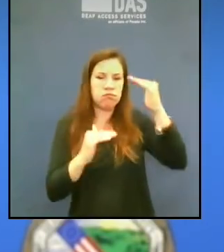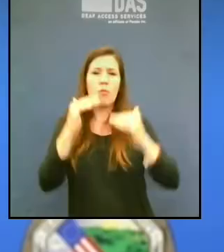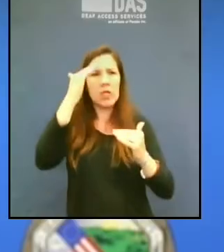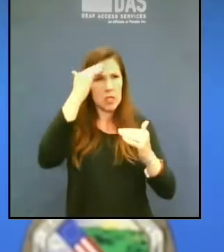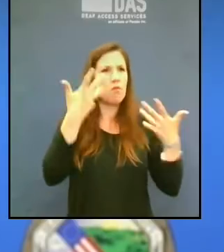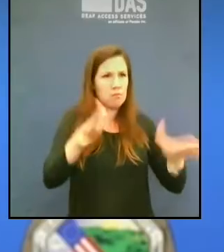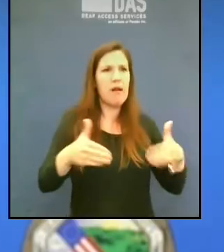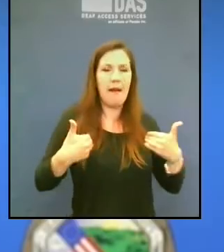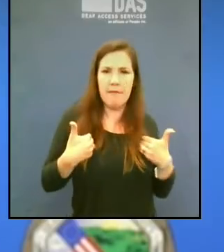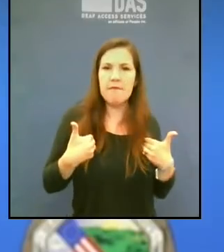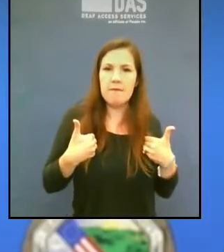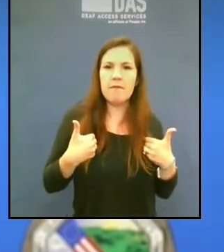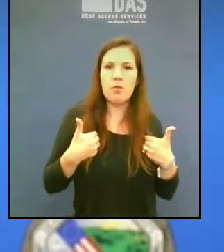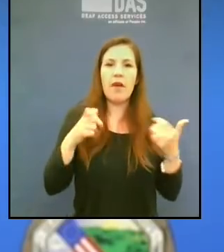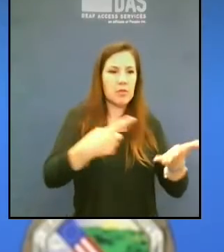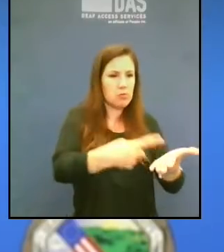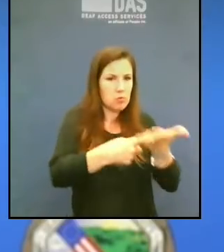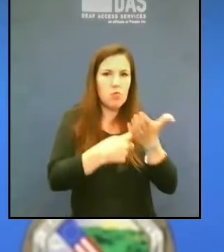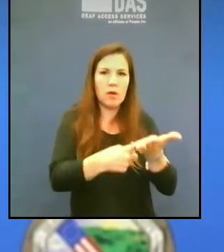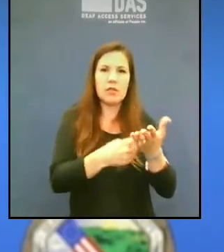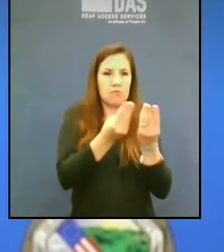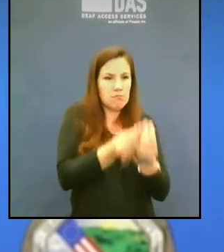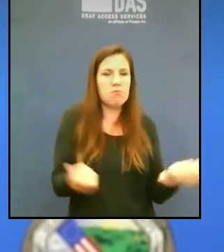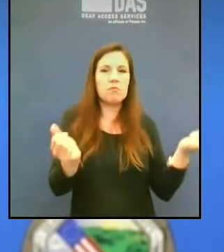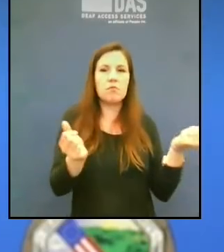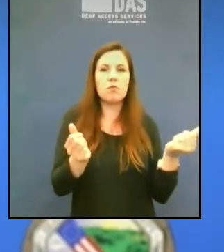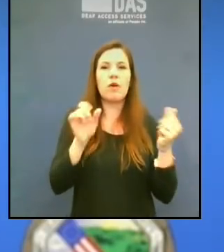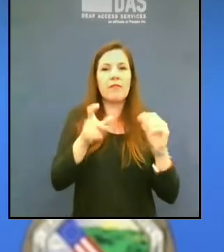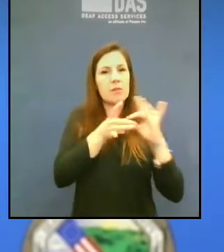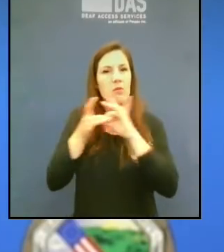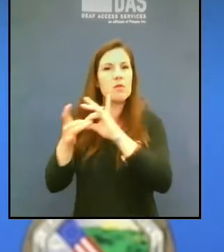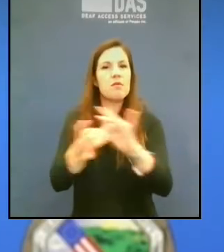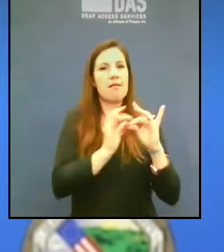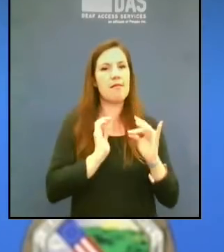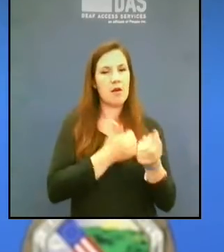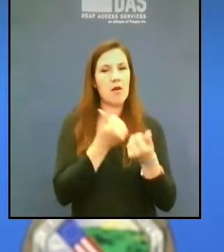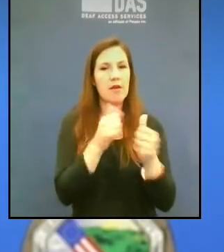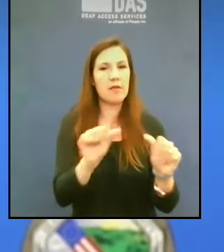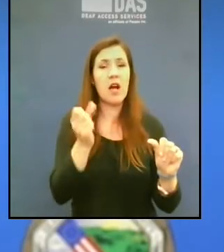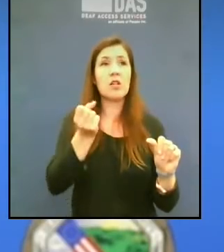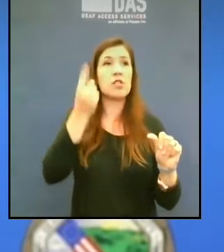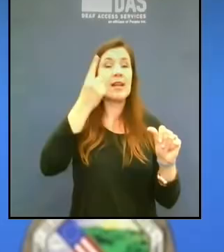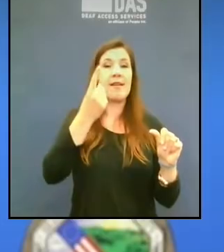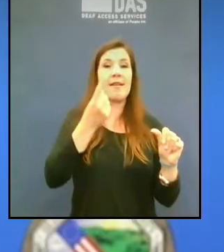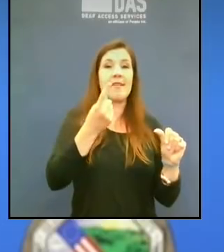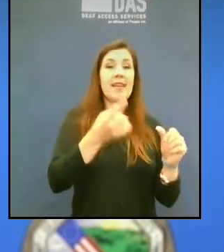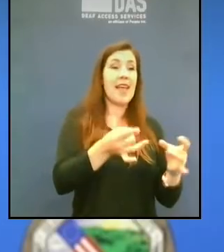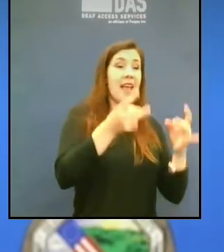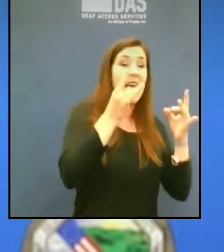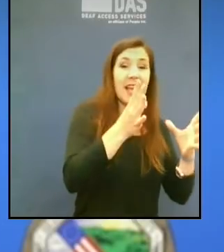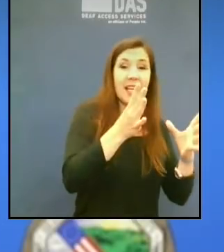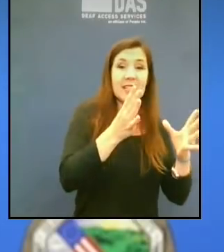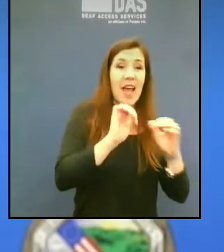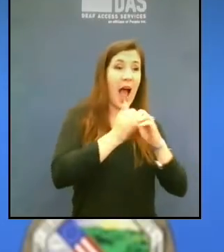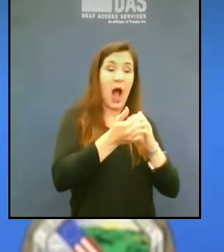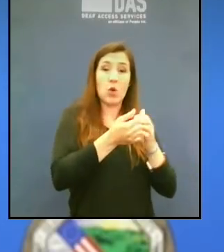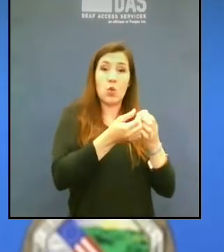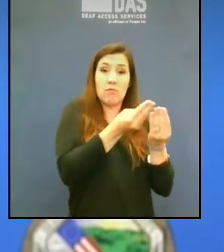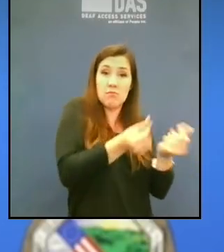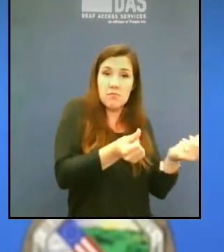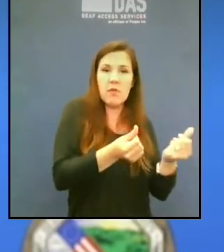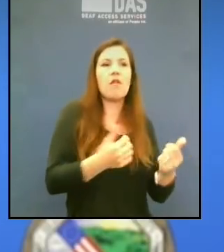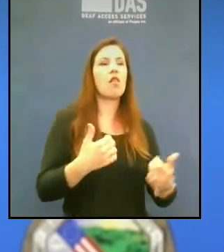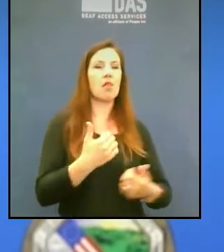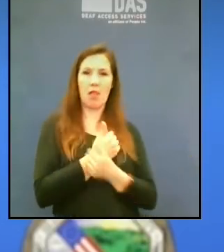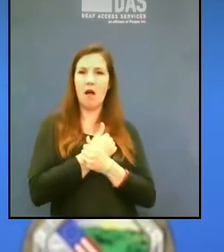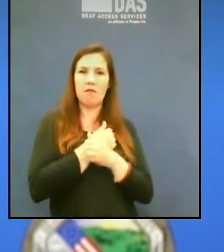exist. We need to be united in our efforts. We need to understand that hate can only be driven out by love, as Dr. King said. But